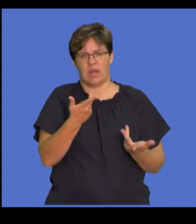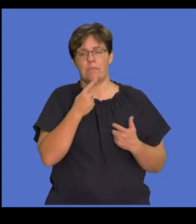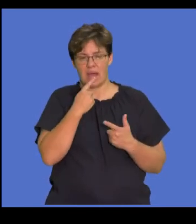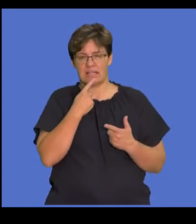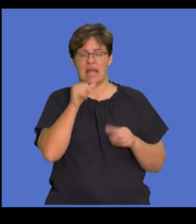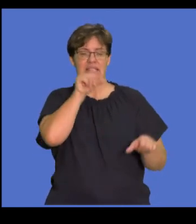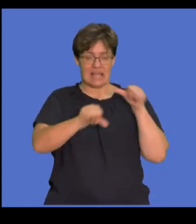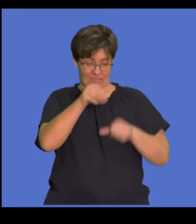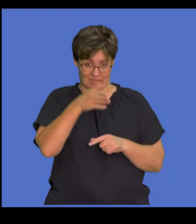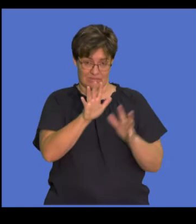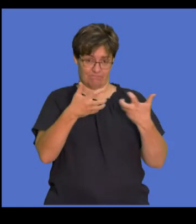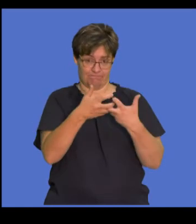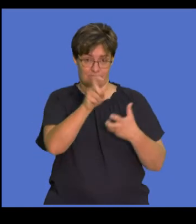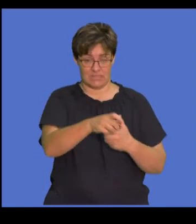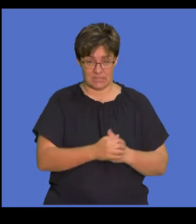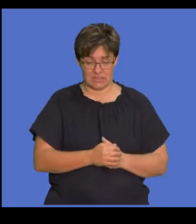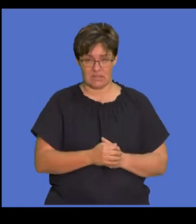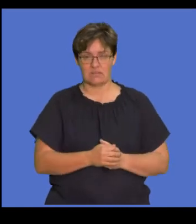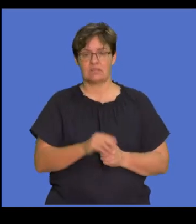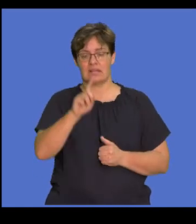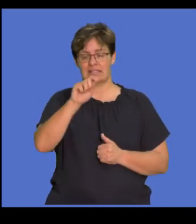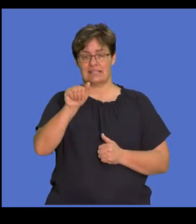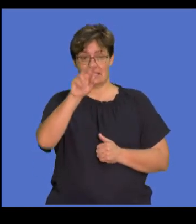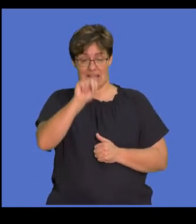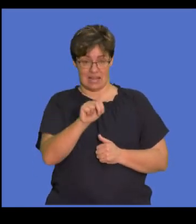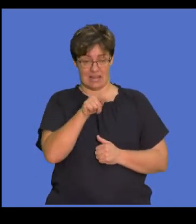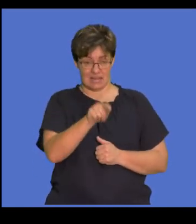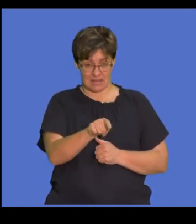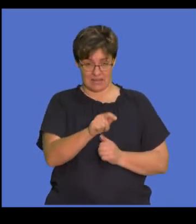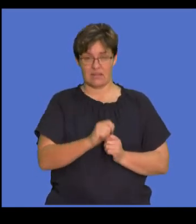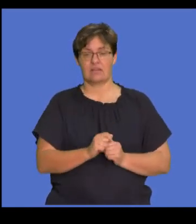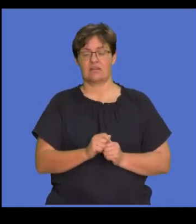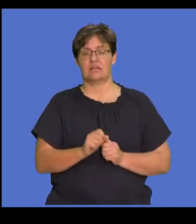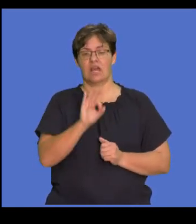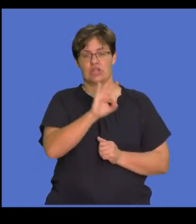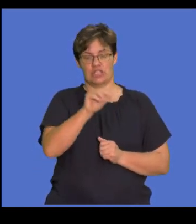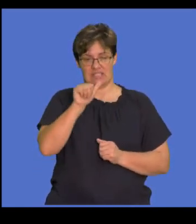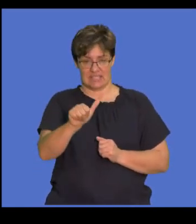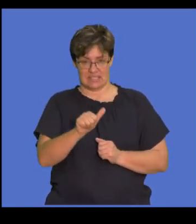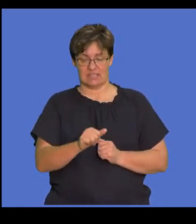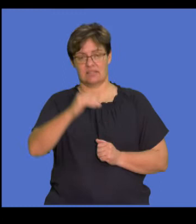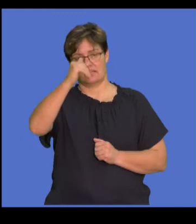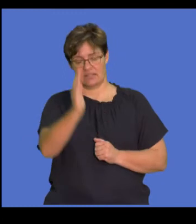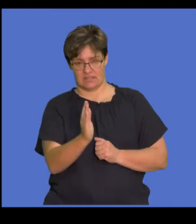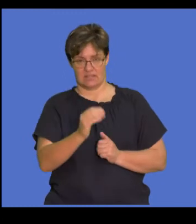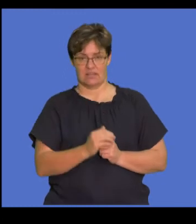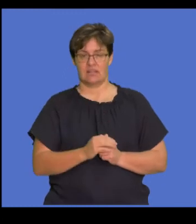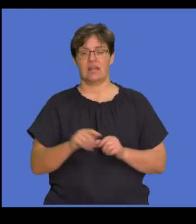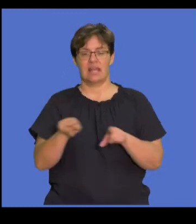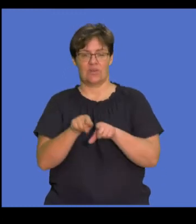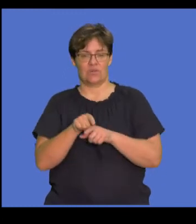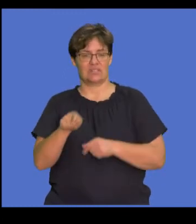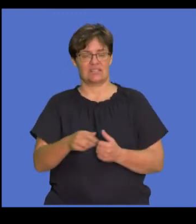long as it's a scientific calculator. You press your tan there, and tan 36, close the